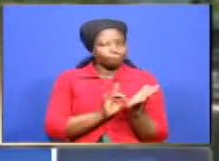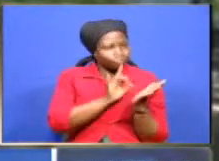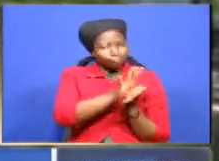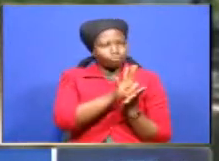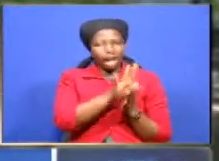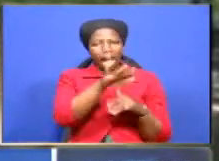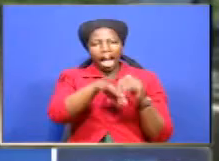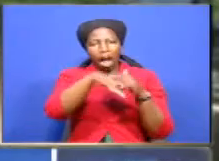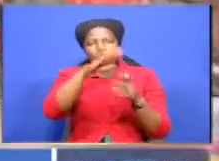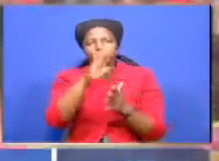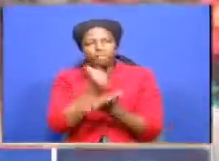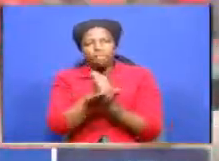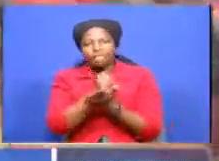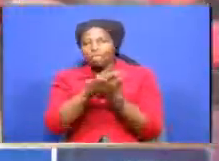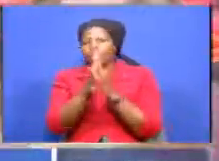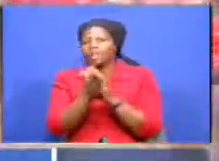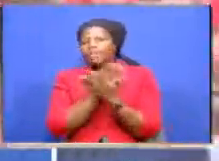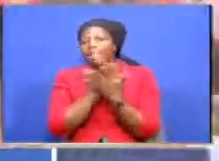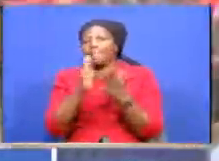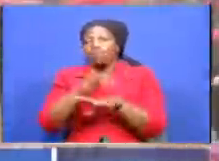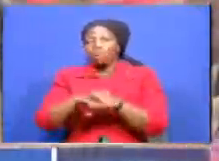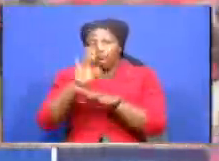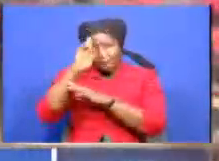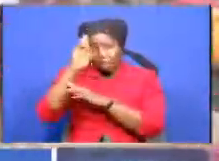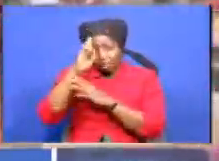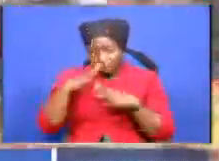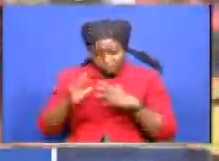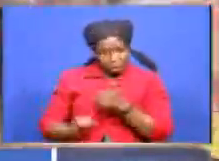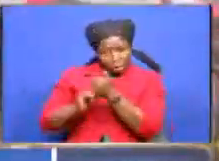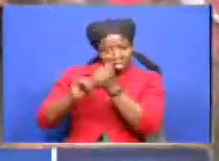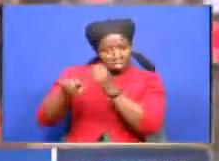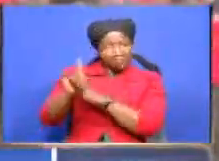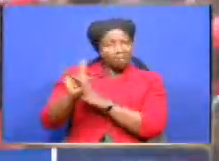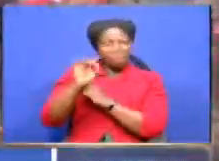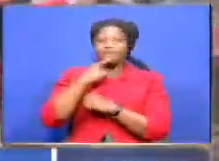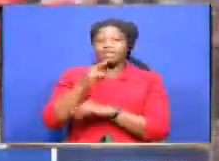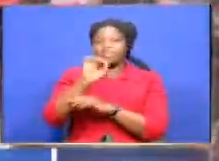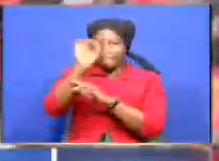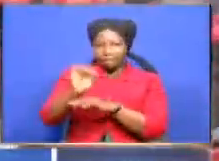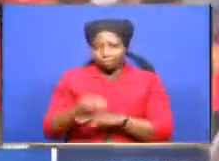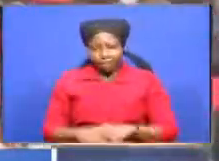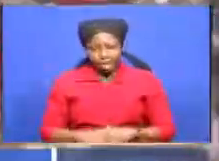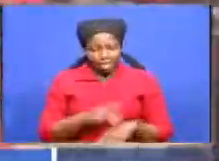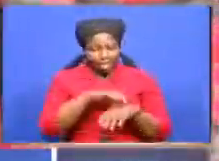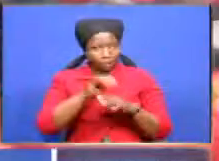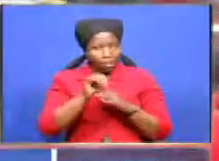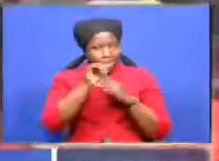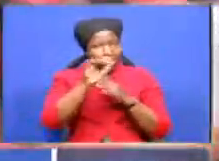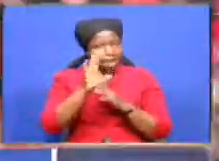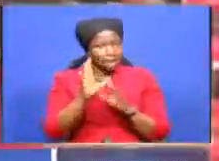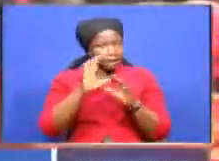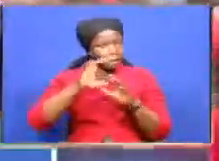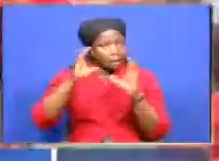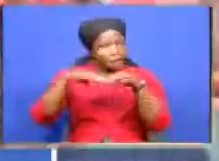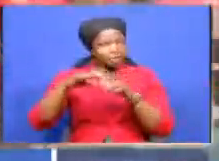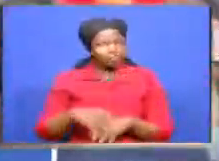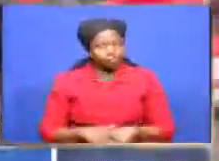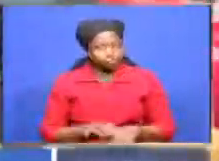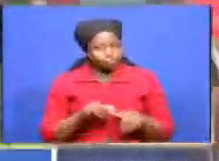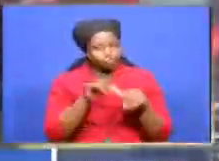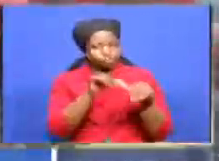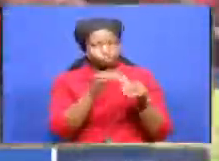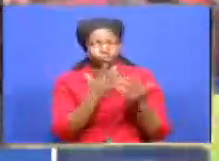with her 100%. And as the ruling party extends an olive branch to the other competing political interests in the country,